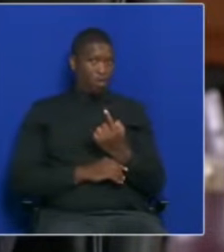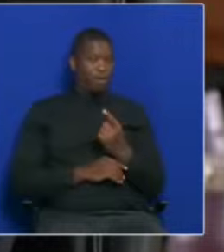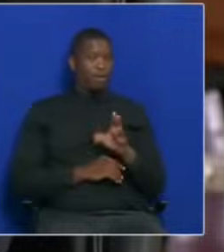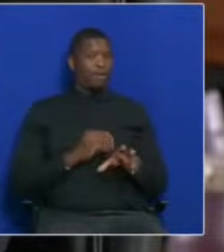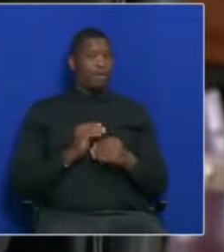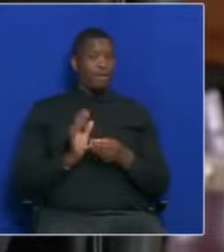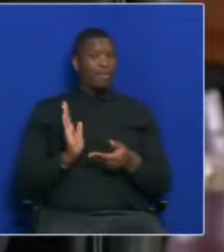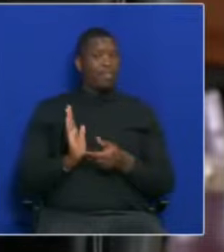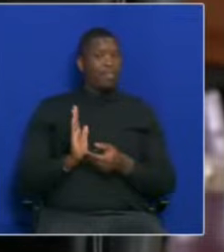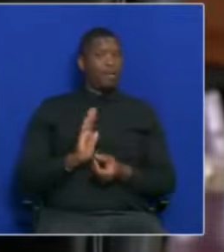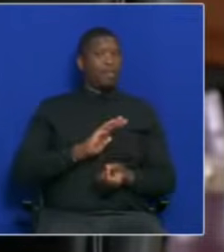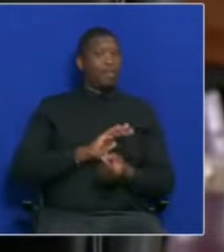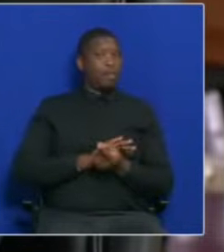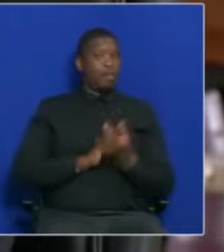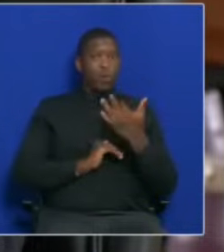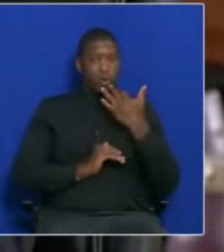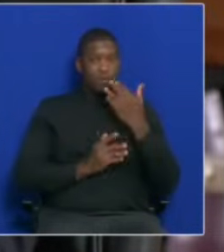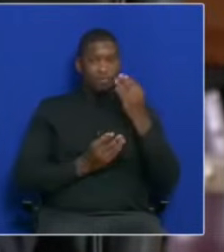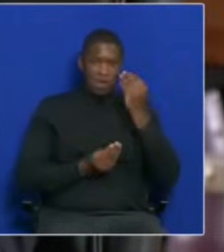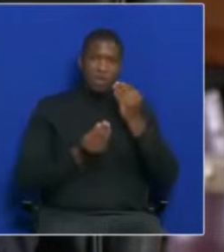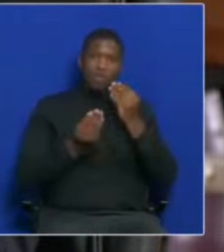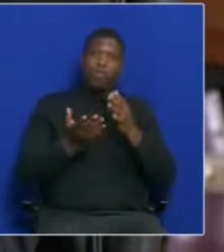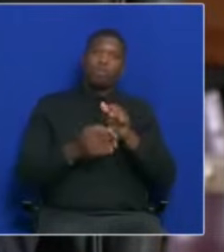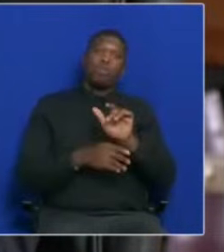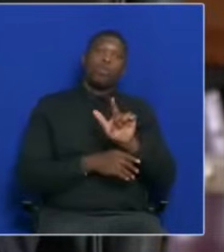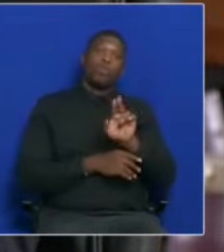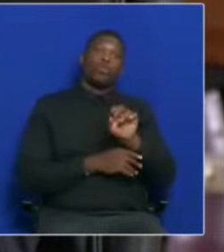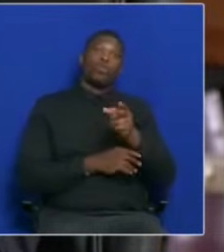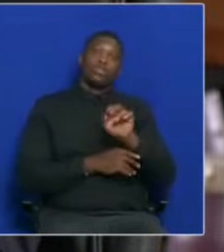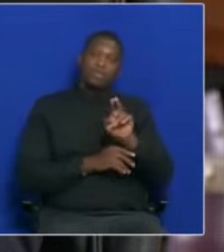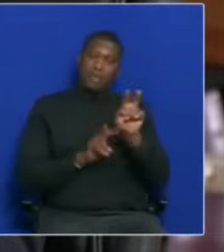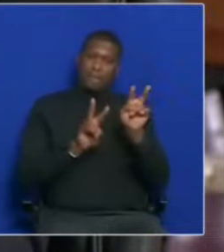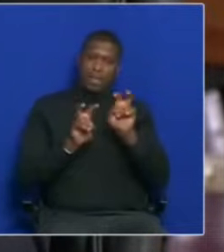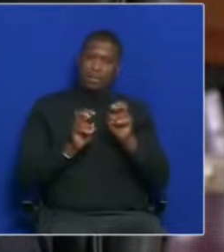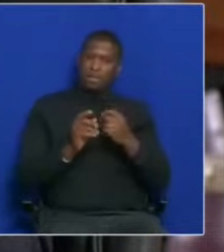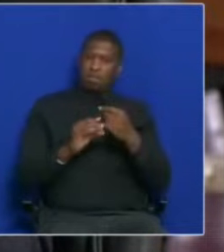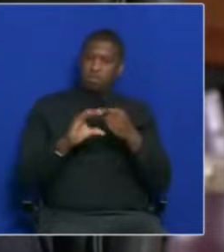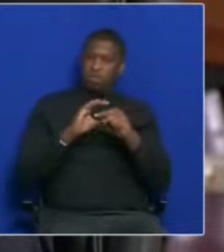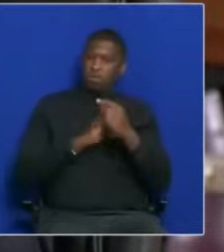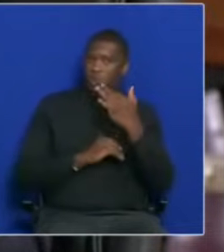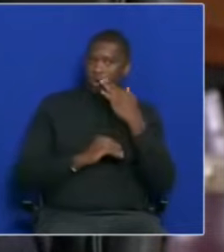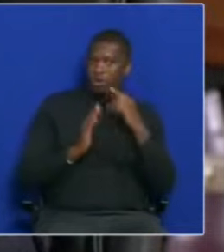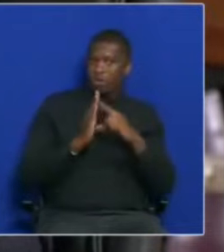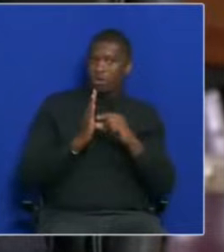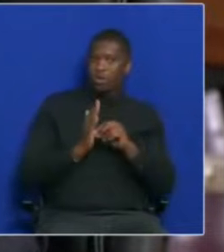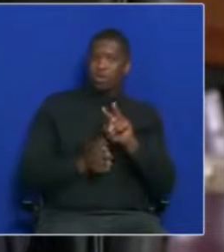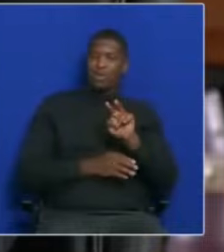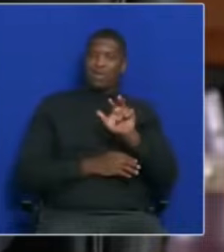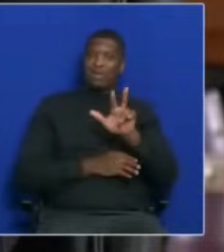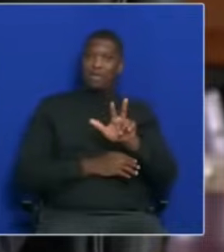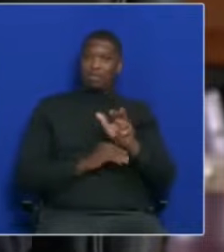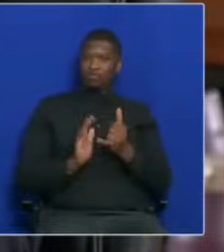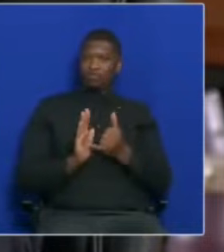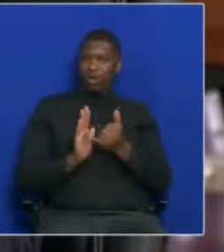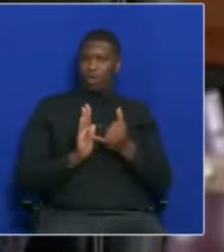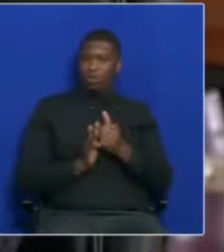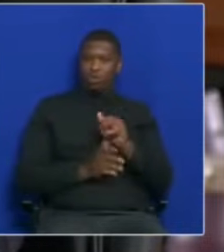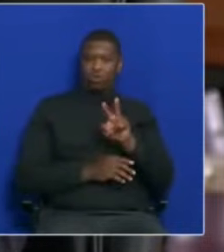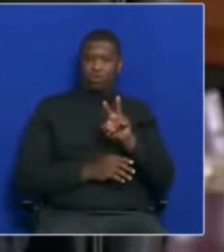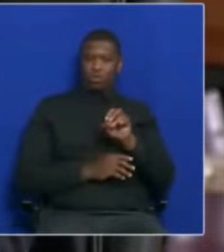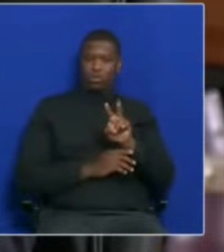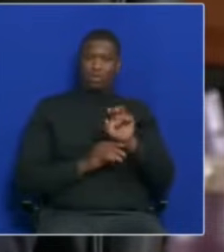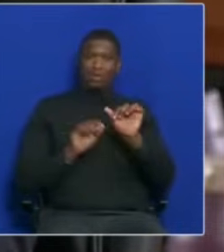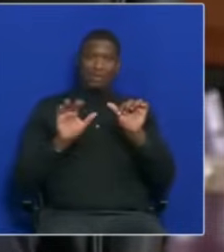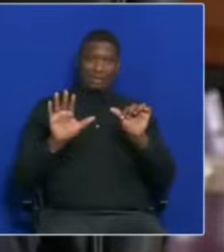to the Lushaba matter, and this email was on the 28th of January 2026. This is not the